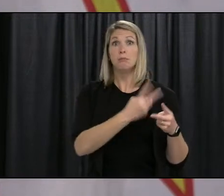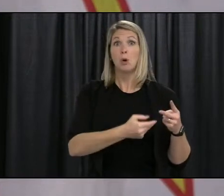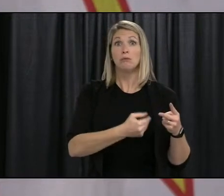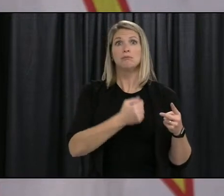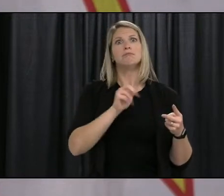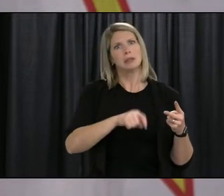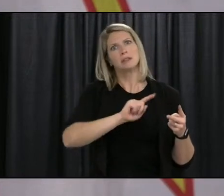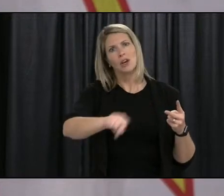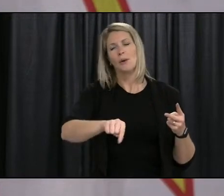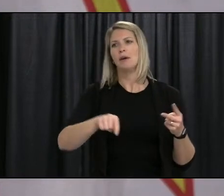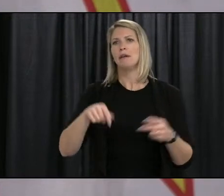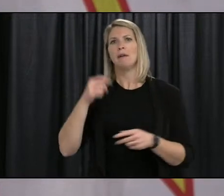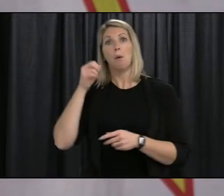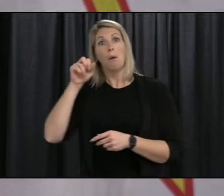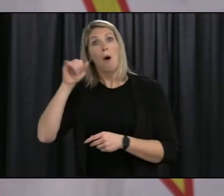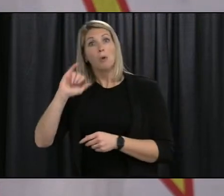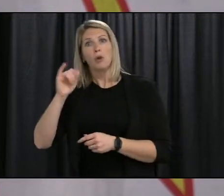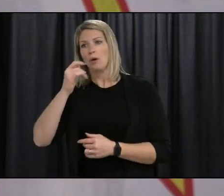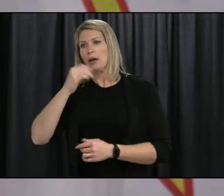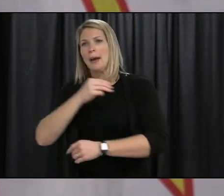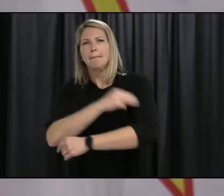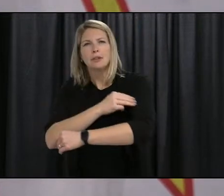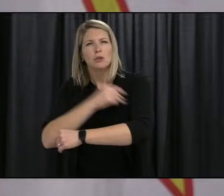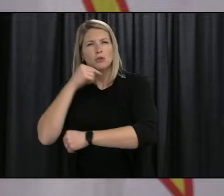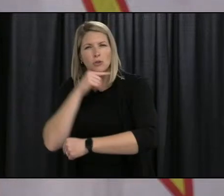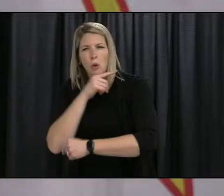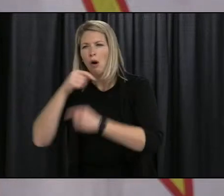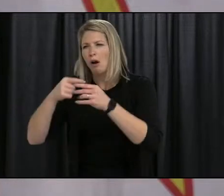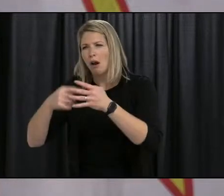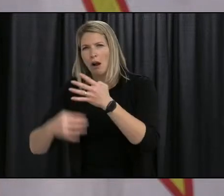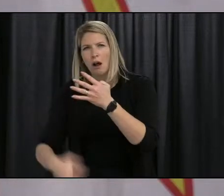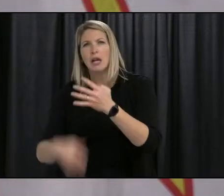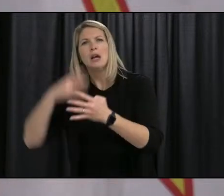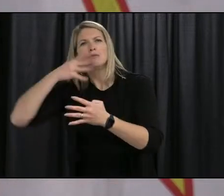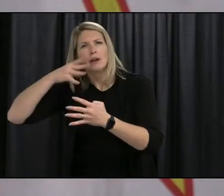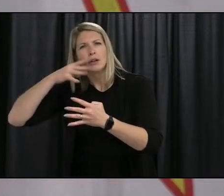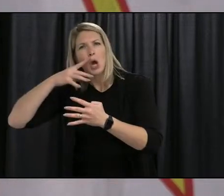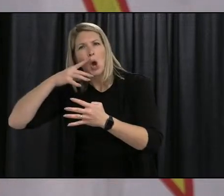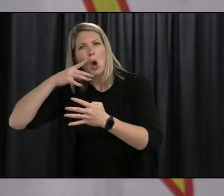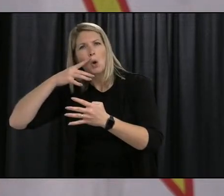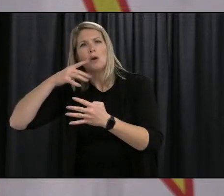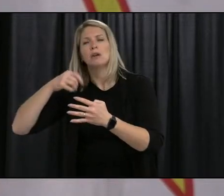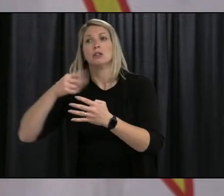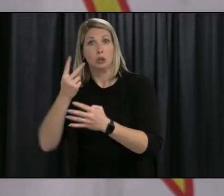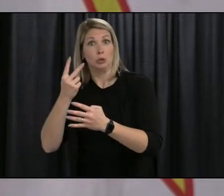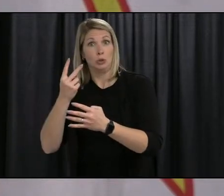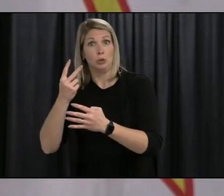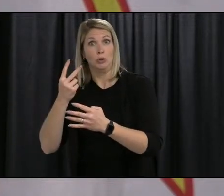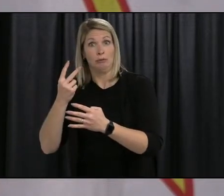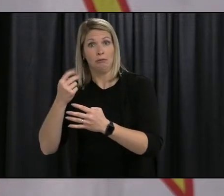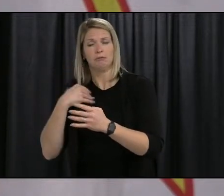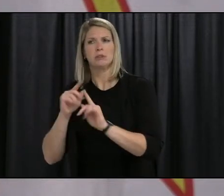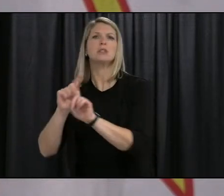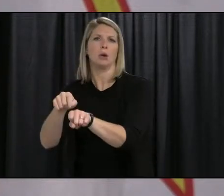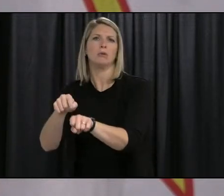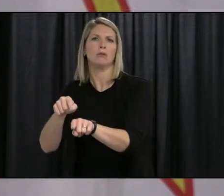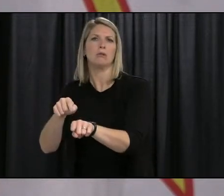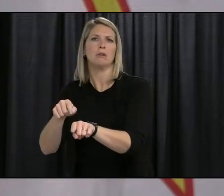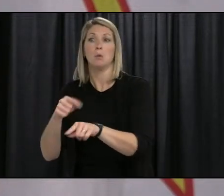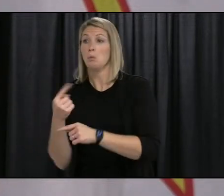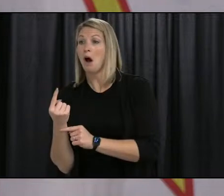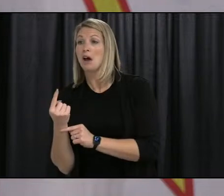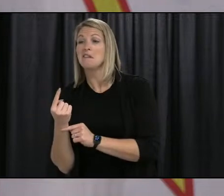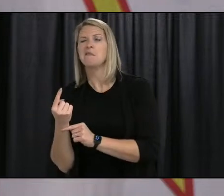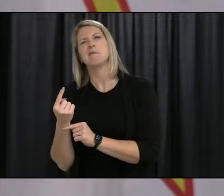symptoms would be could be associated with COVID-19 as well, but not as tightly associated, and could be just